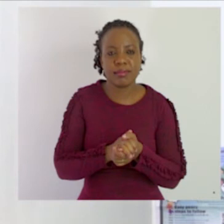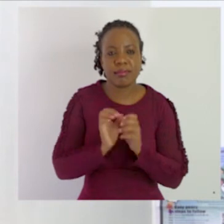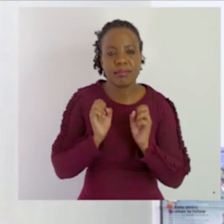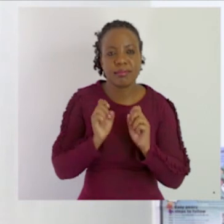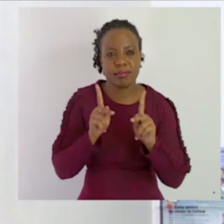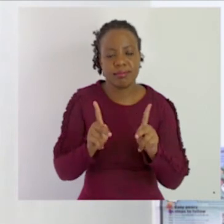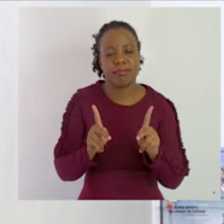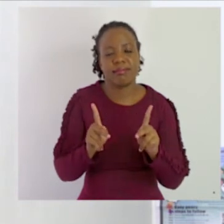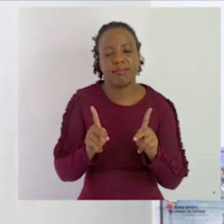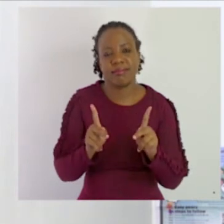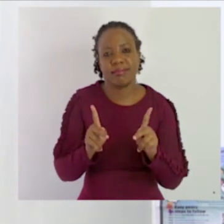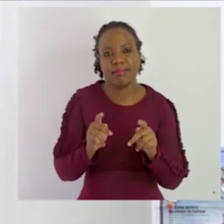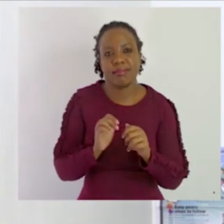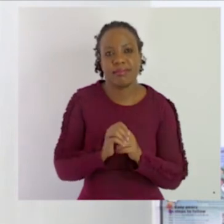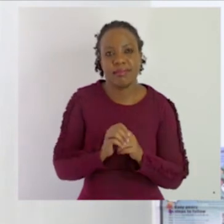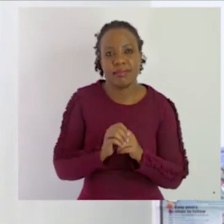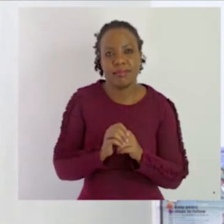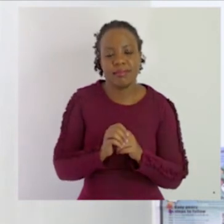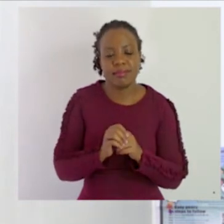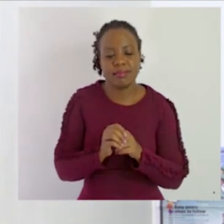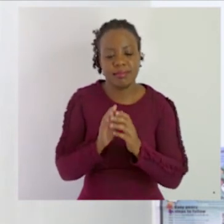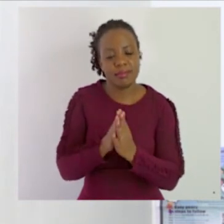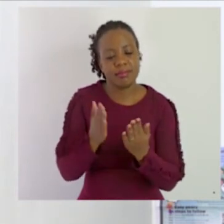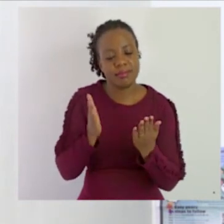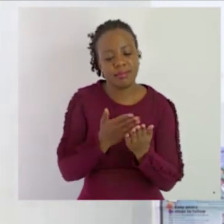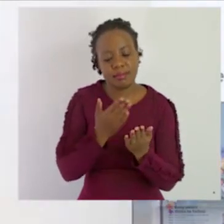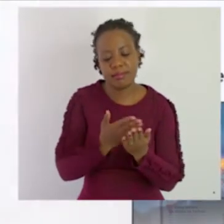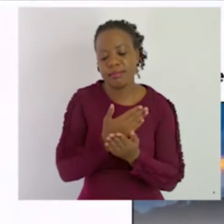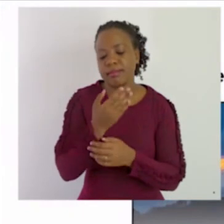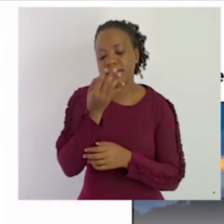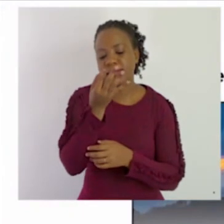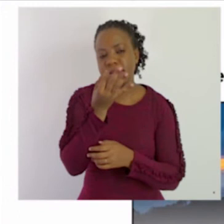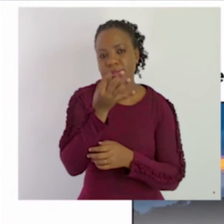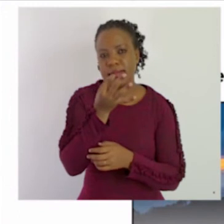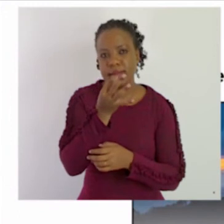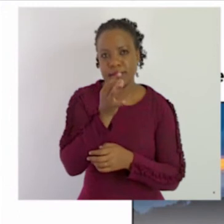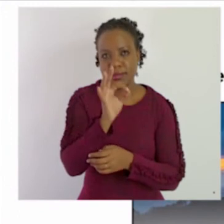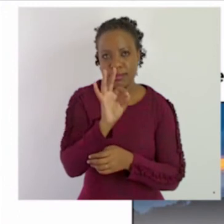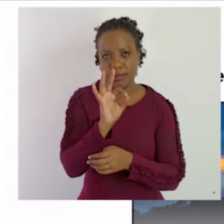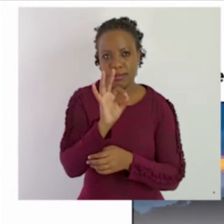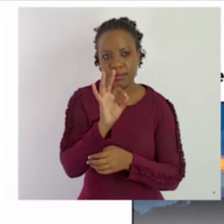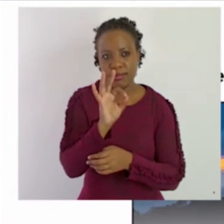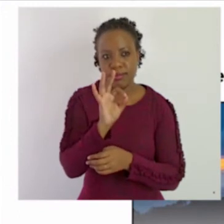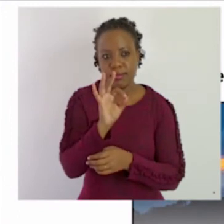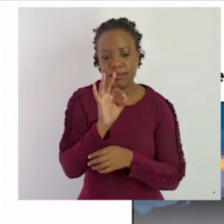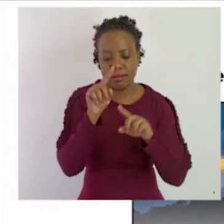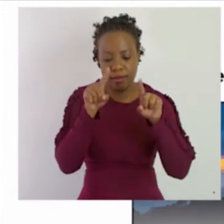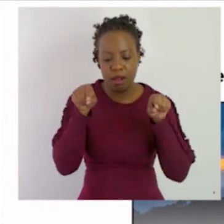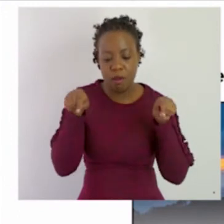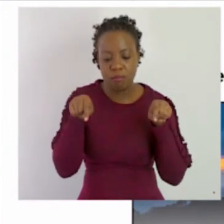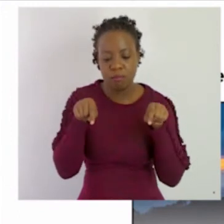Right, boys and girls, let us turn to page 9. There is a comprehension passage